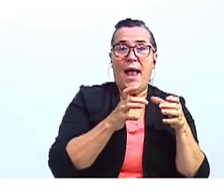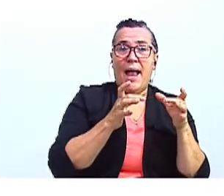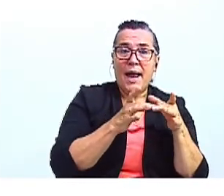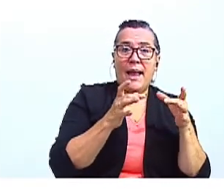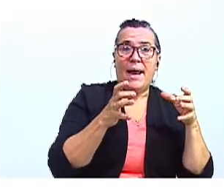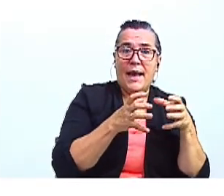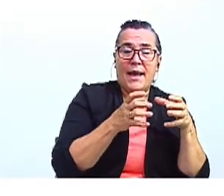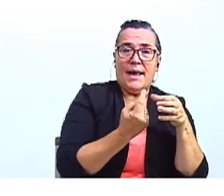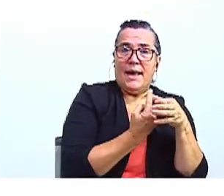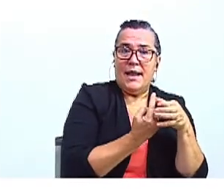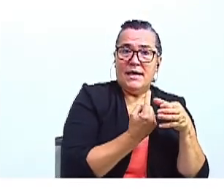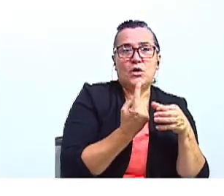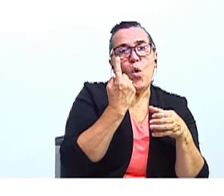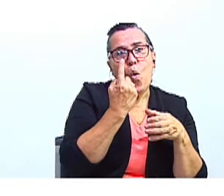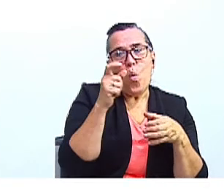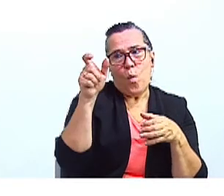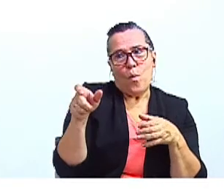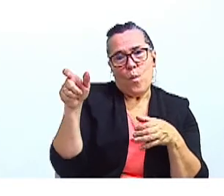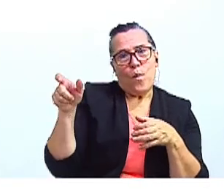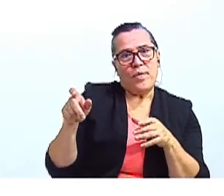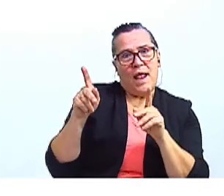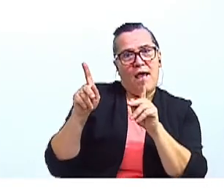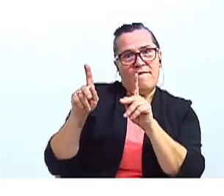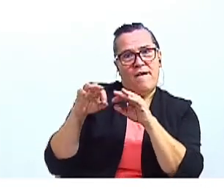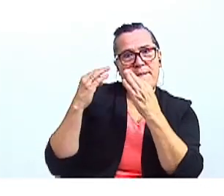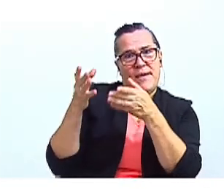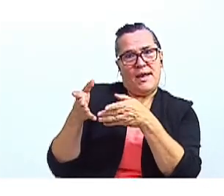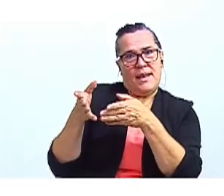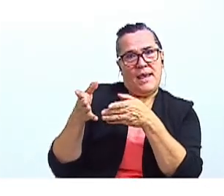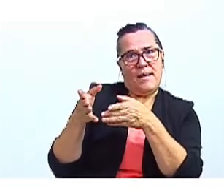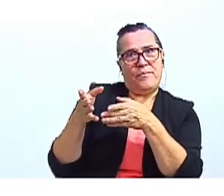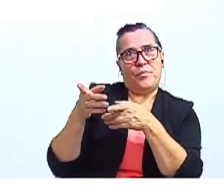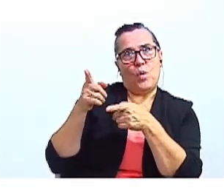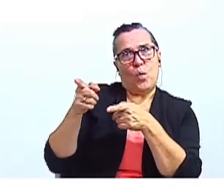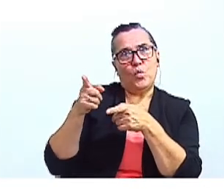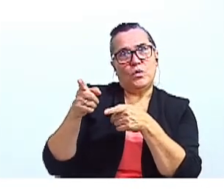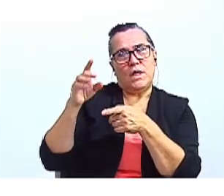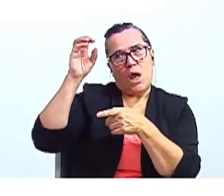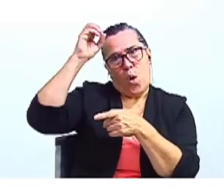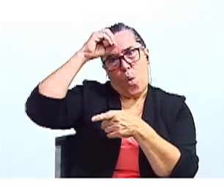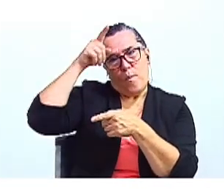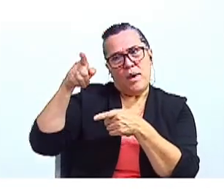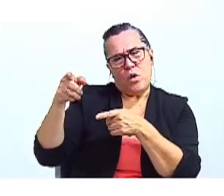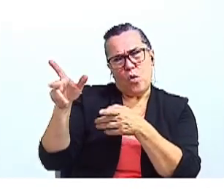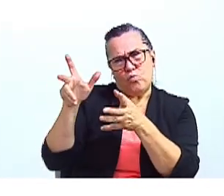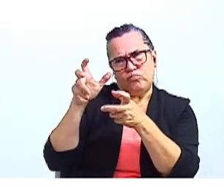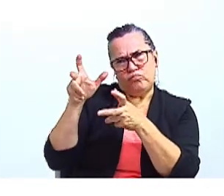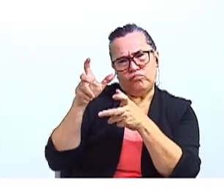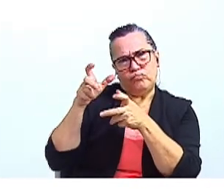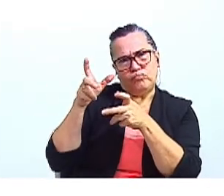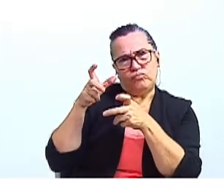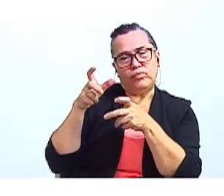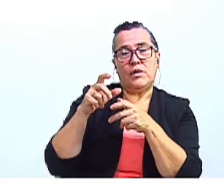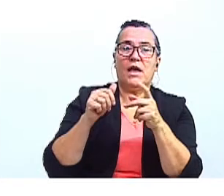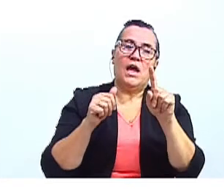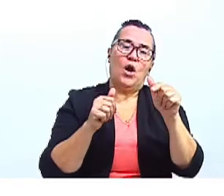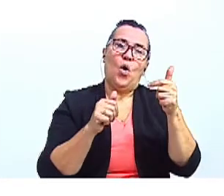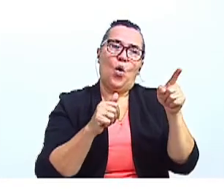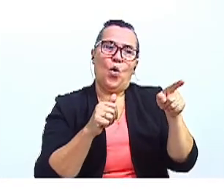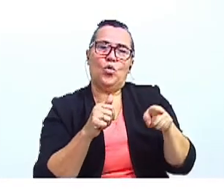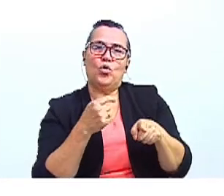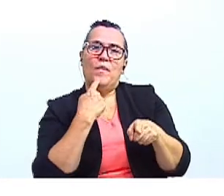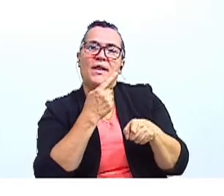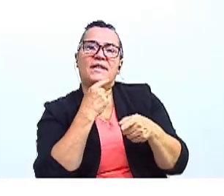your family. One of you is going to state an opinion using information from the test, and the other is going to